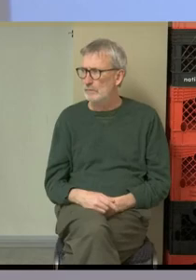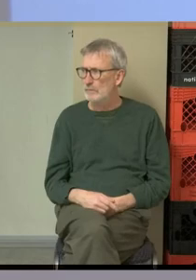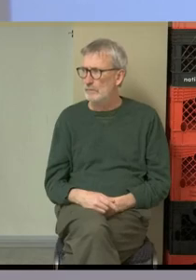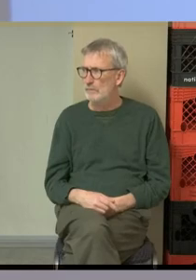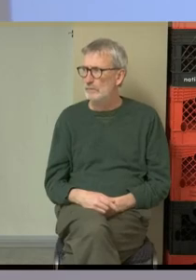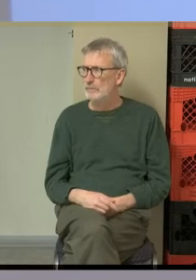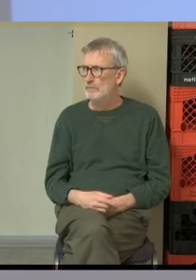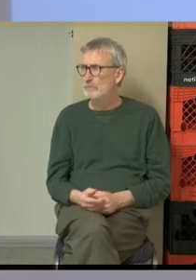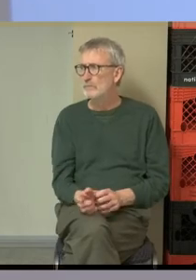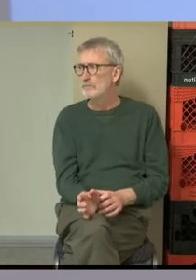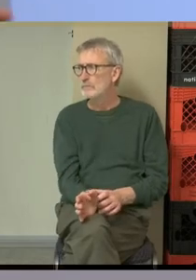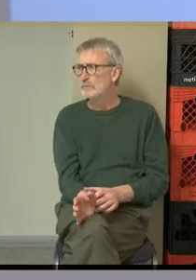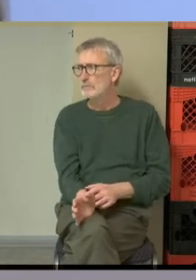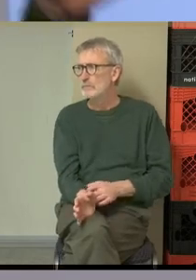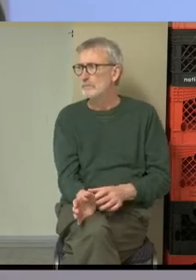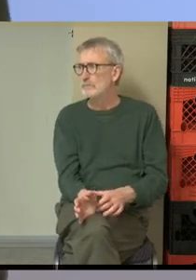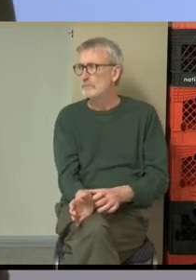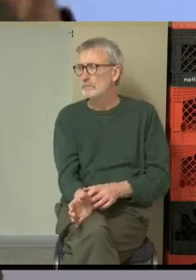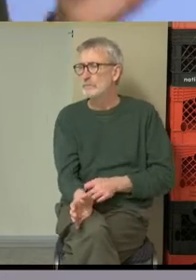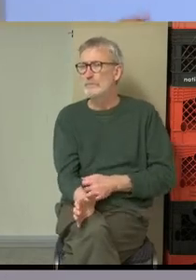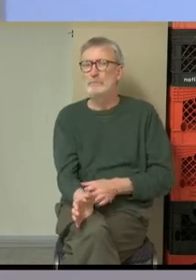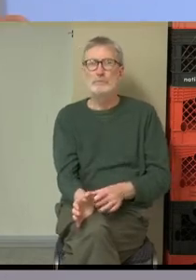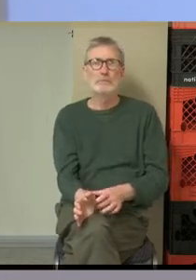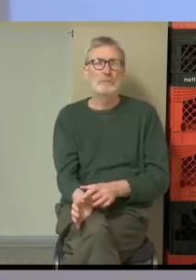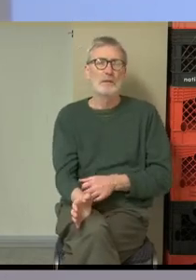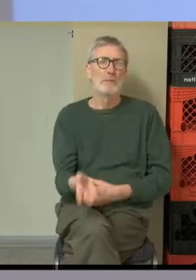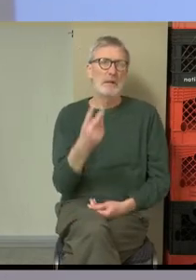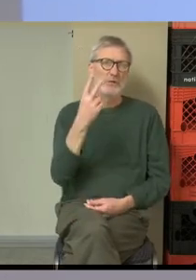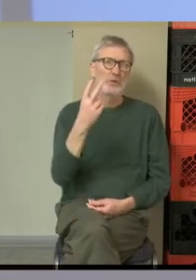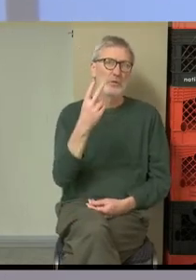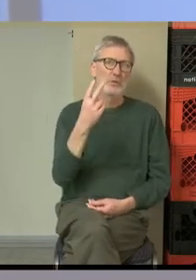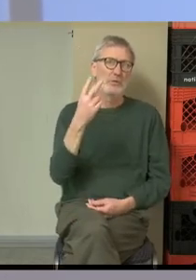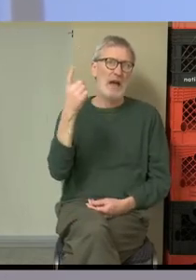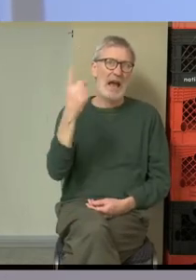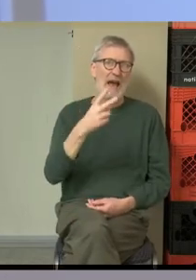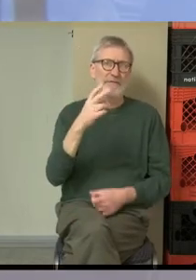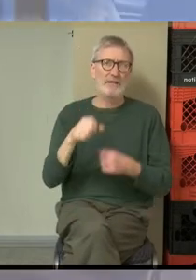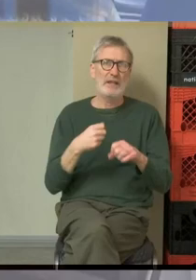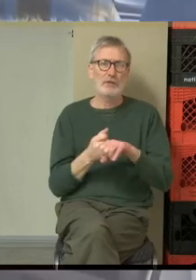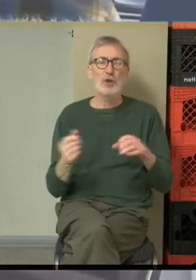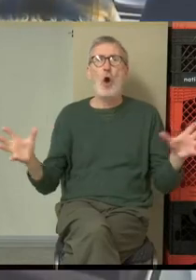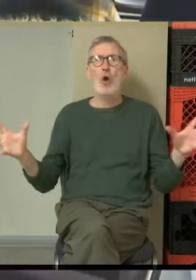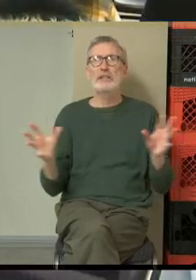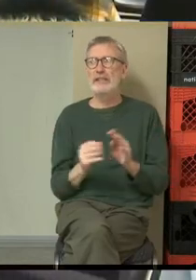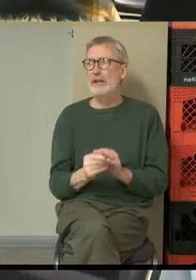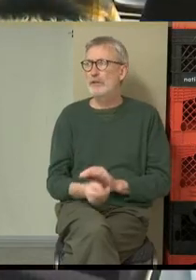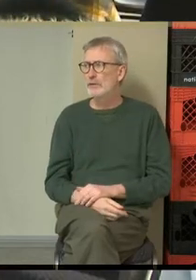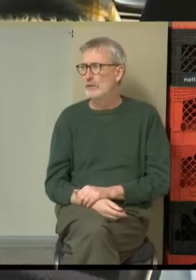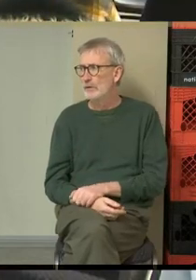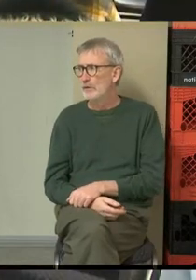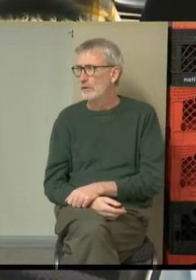I have a question. Okay. Overall, it's about 2.5 years.